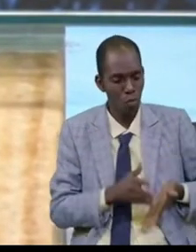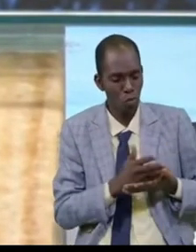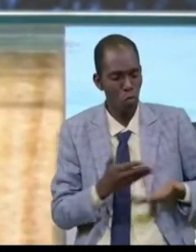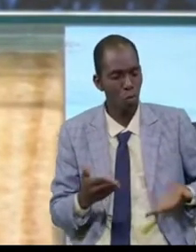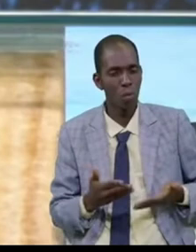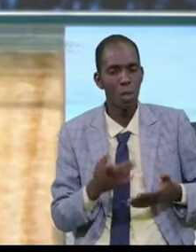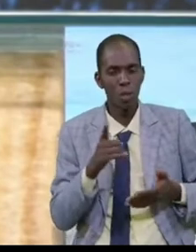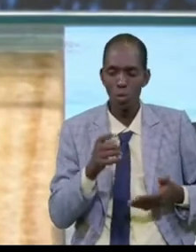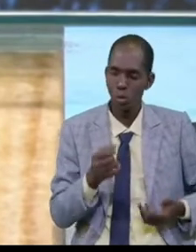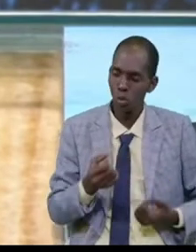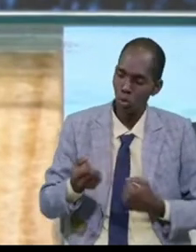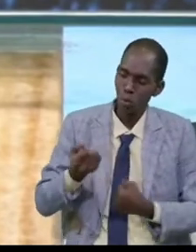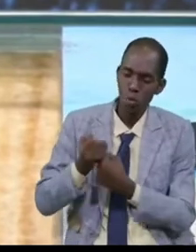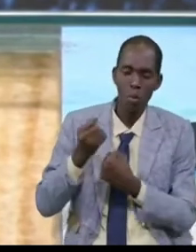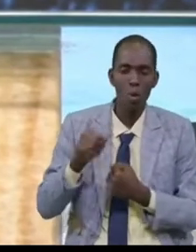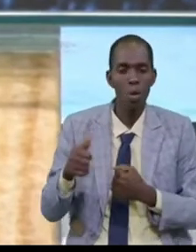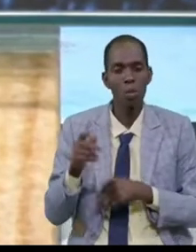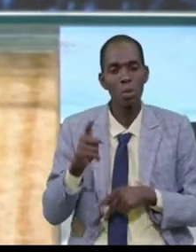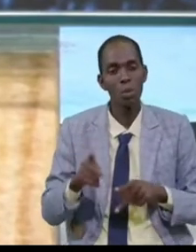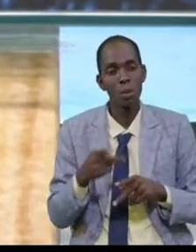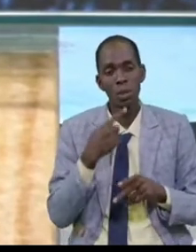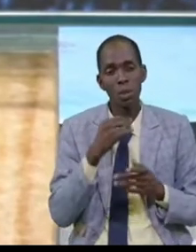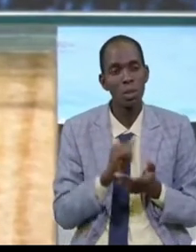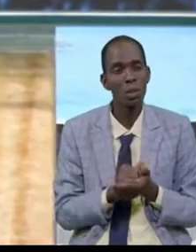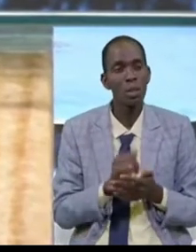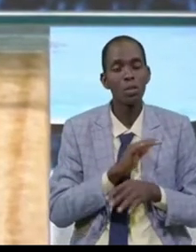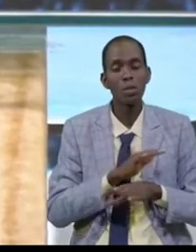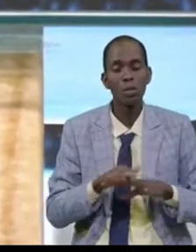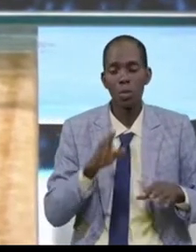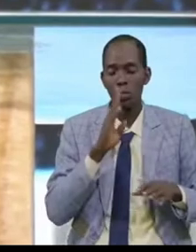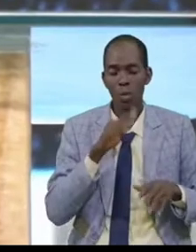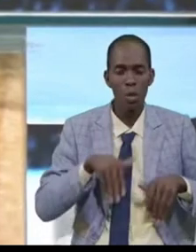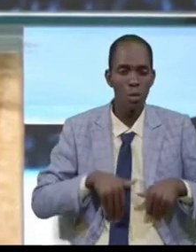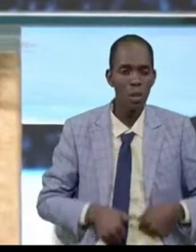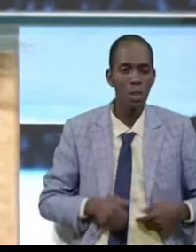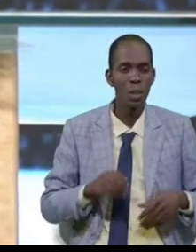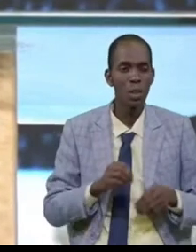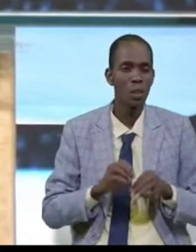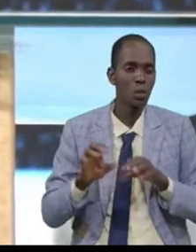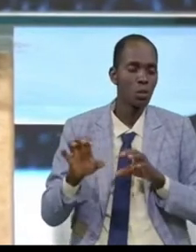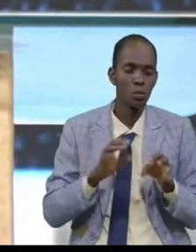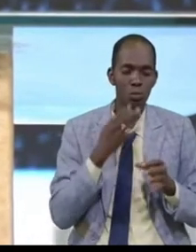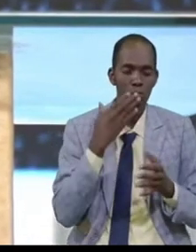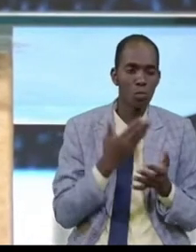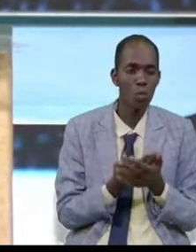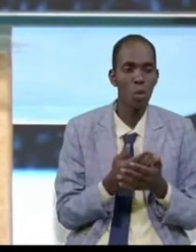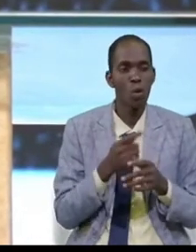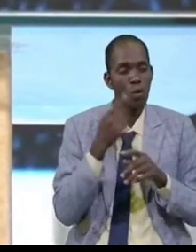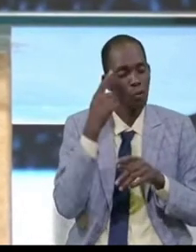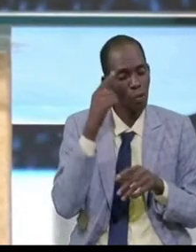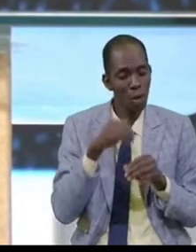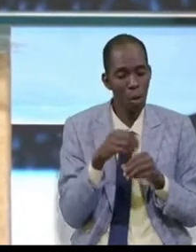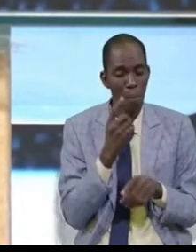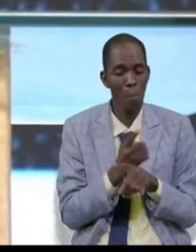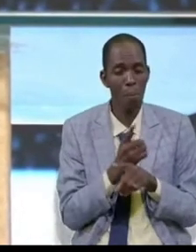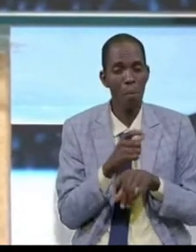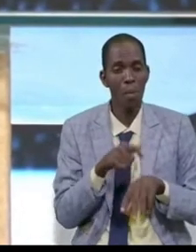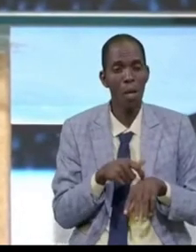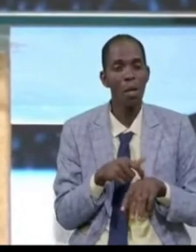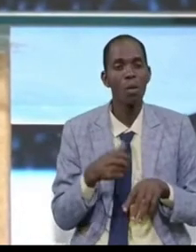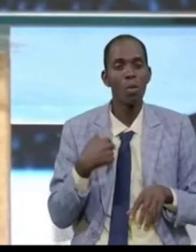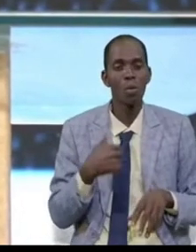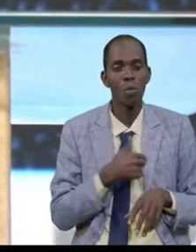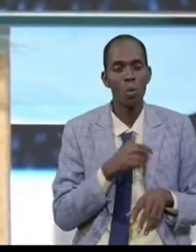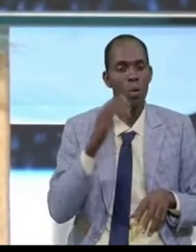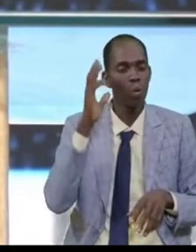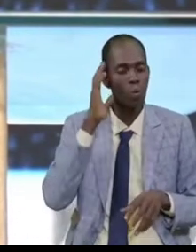not be weary in well-doing, for in due season we shall reap if we faint not. Look